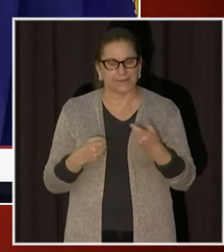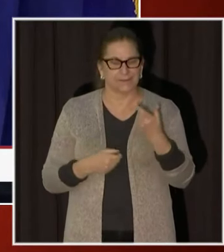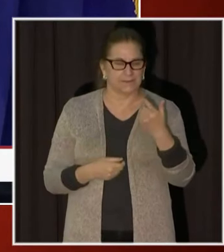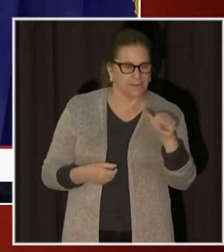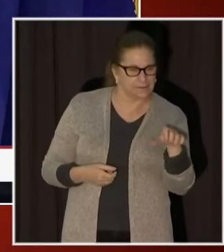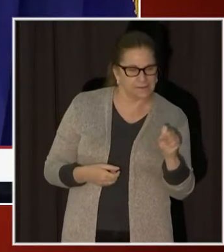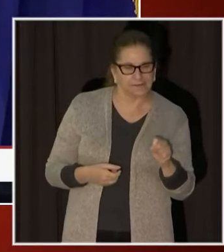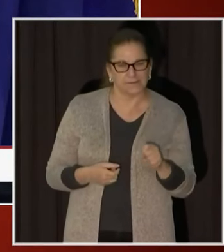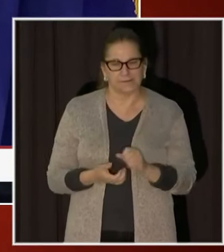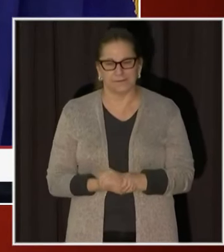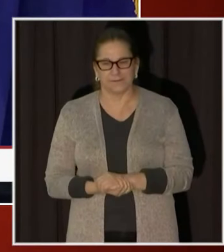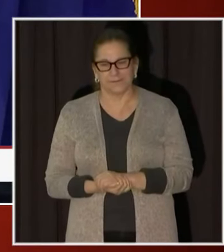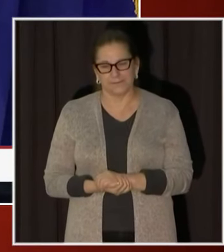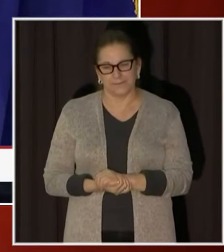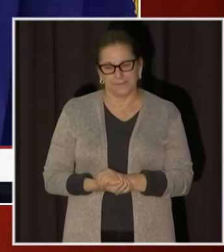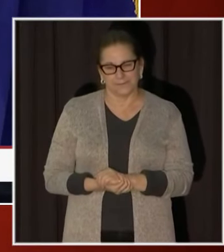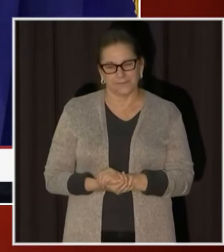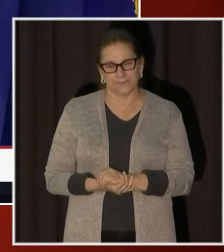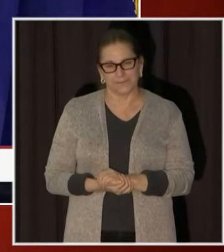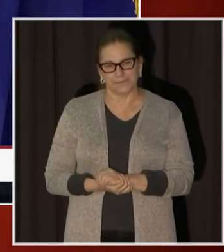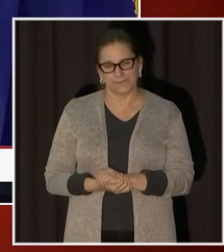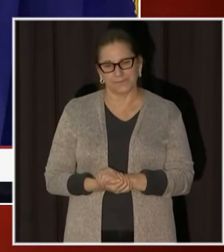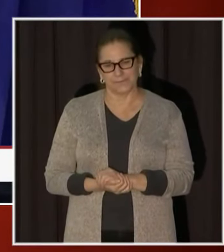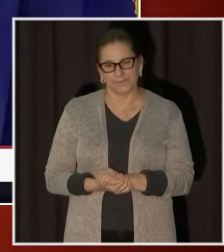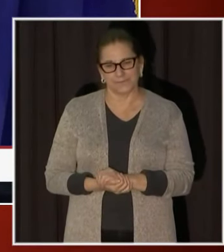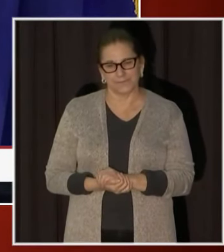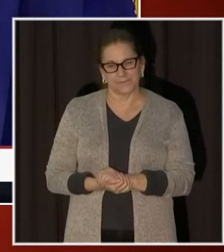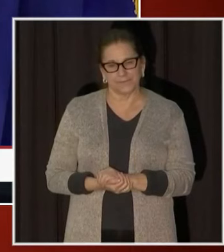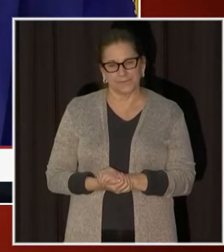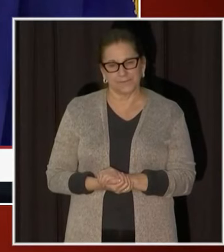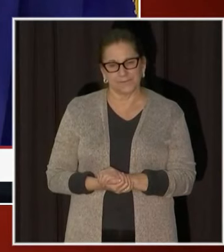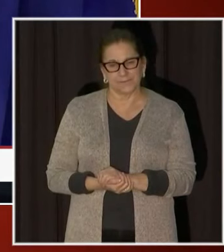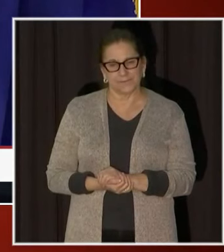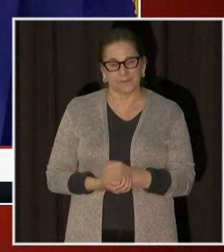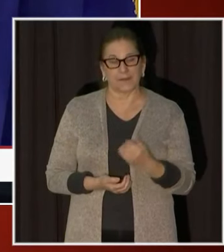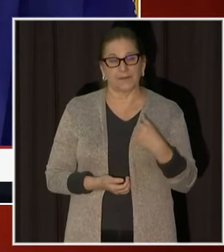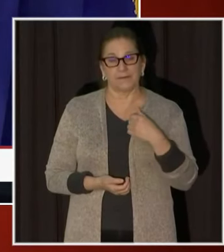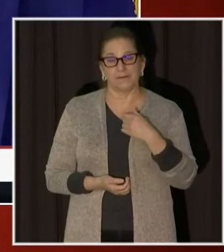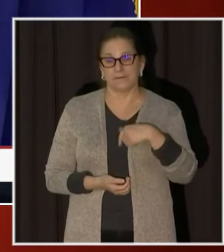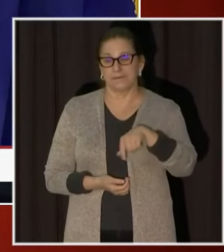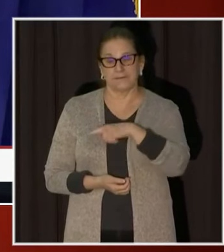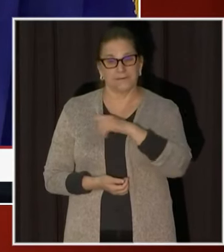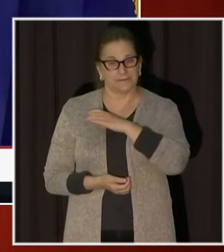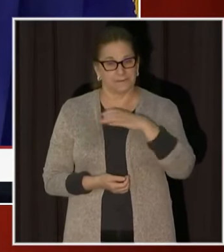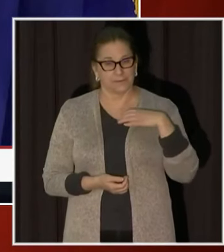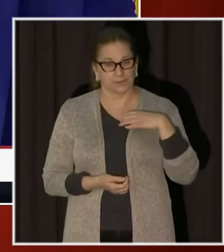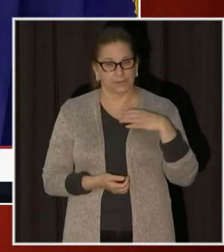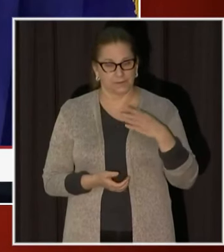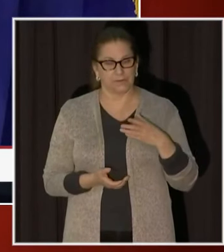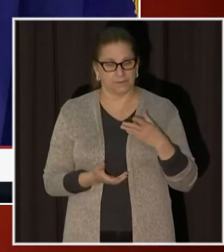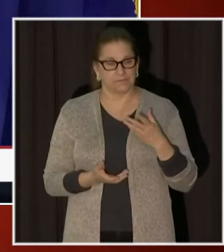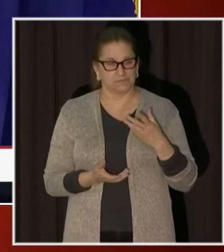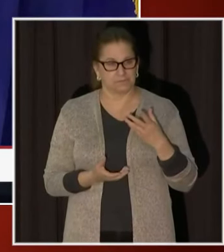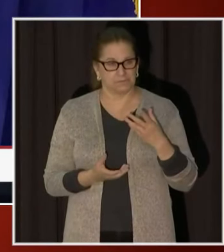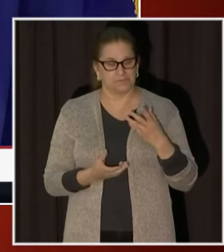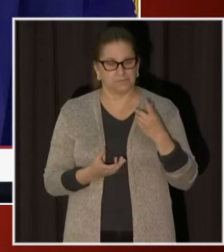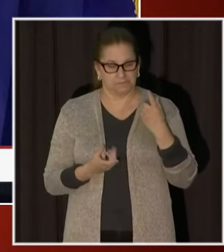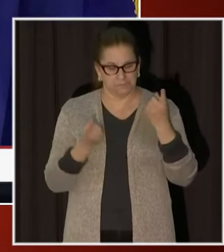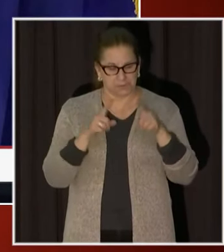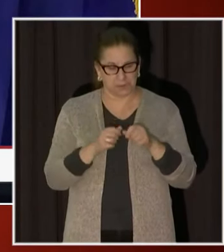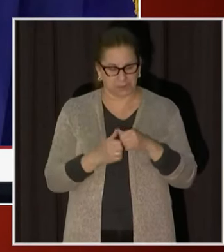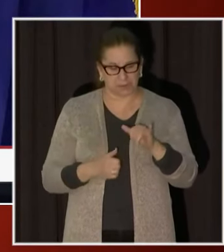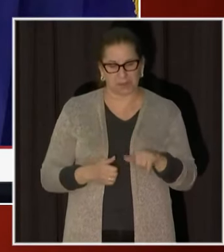bill. For ANC commissioners, the proposal is that there would be no petition signatures required. Currently, it's